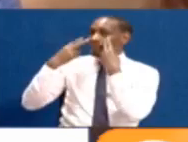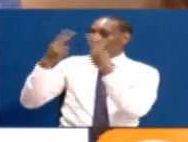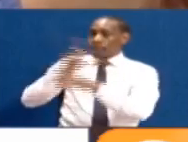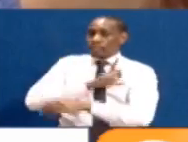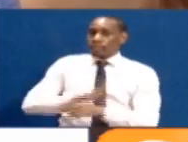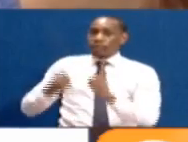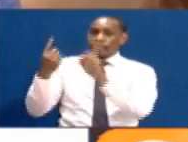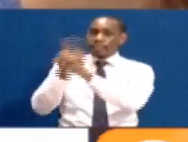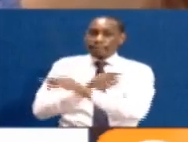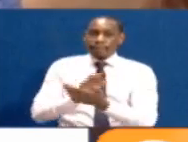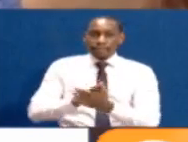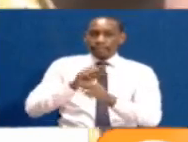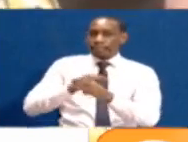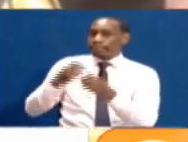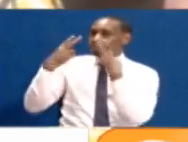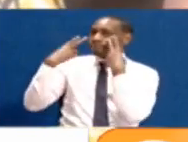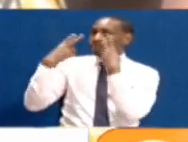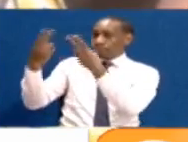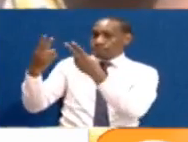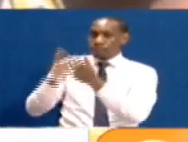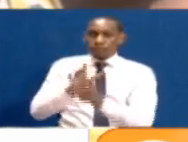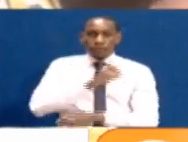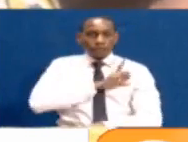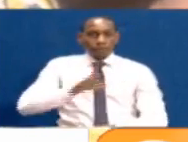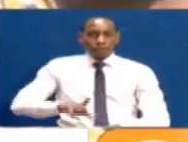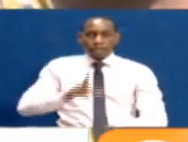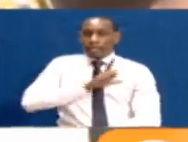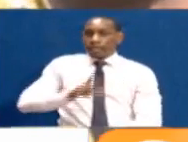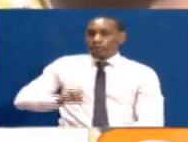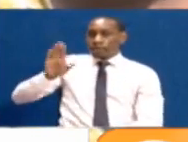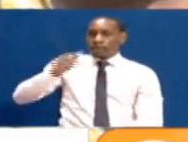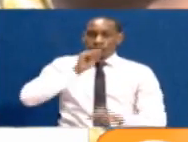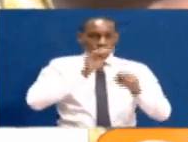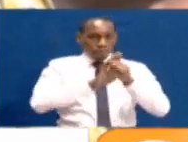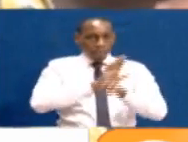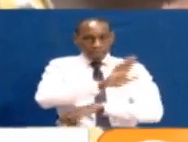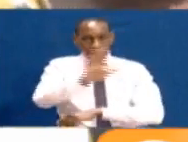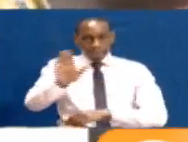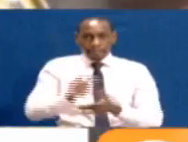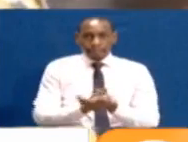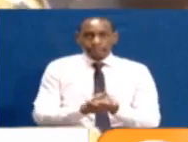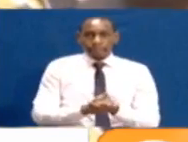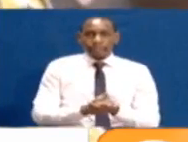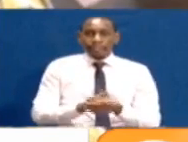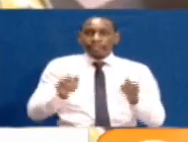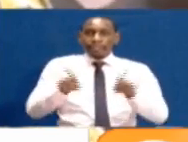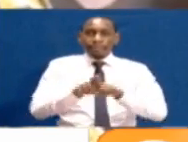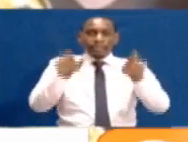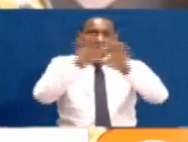different. When you look unto the Lord, He will reassure you, and